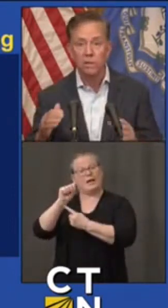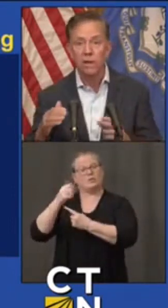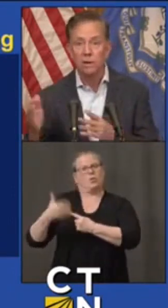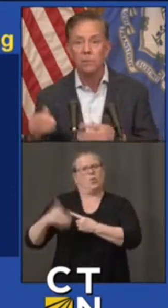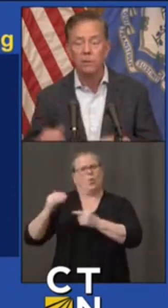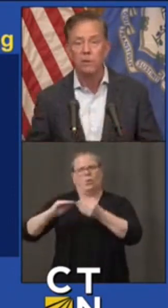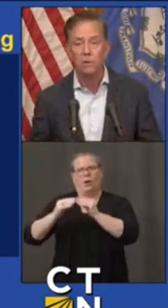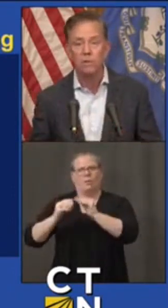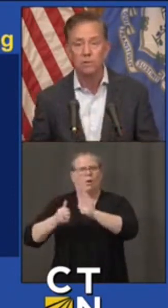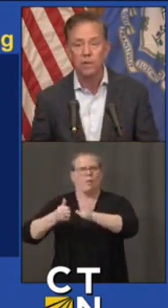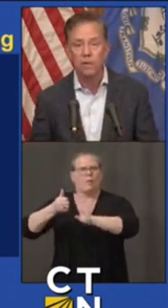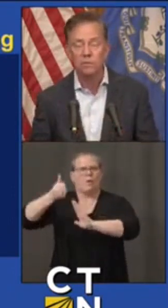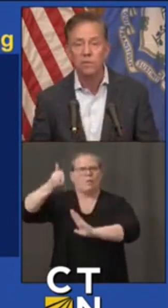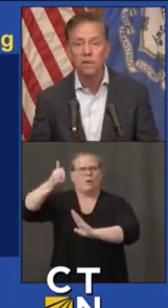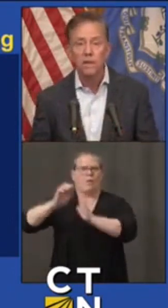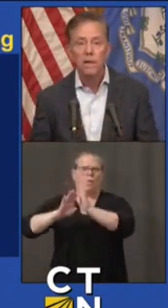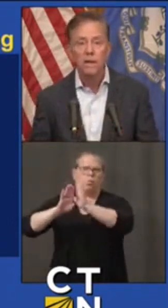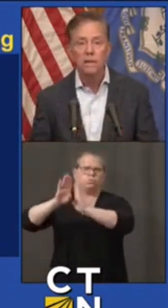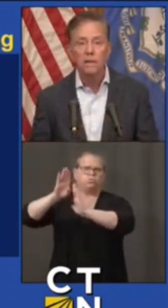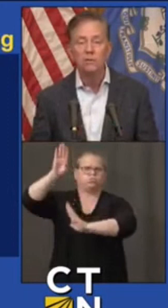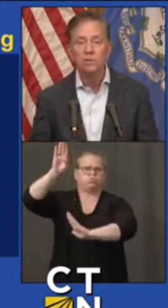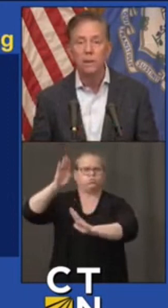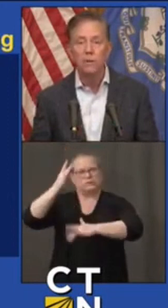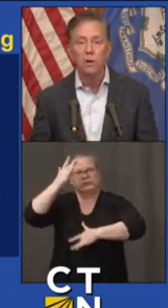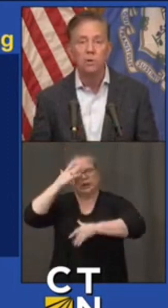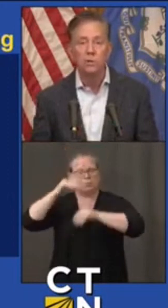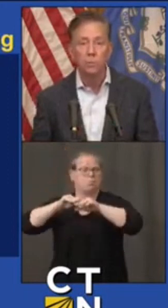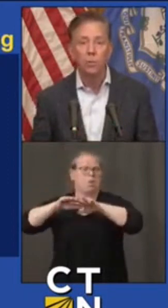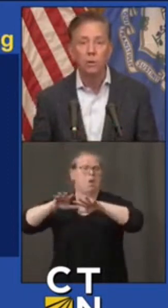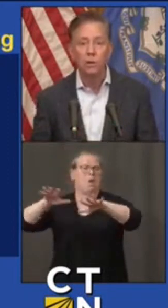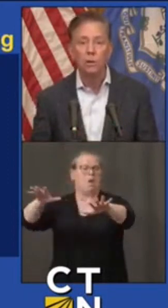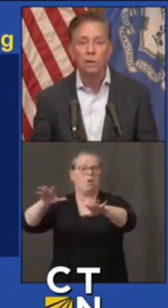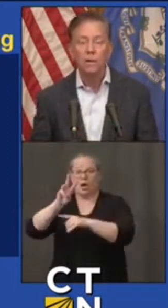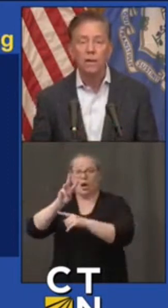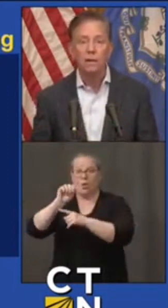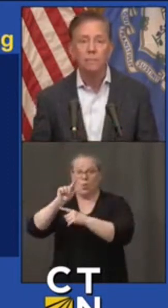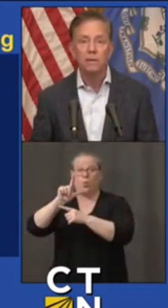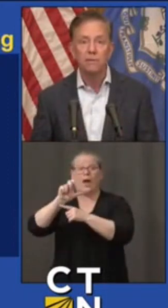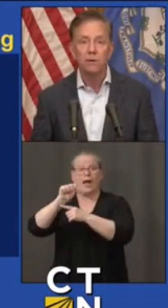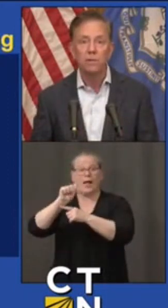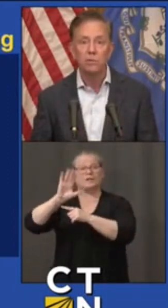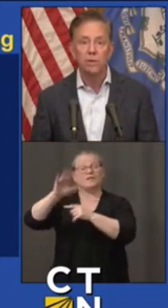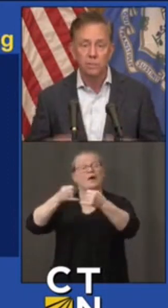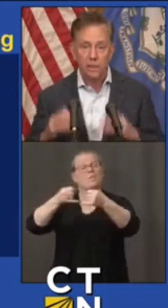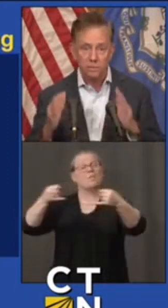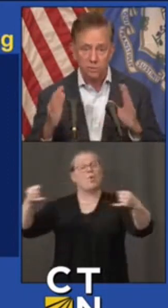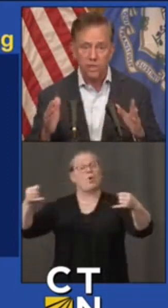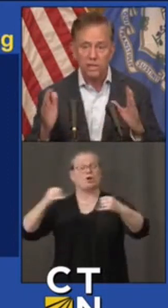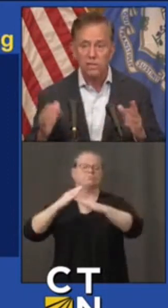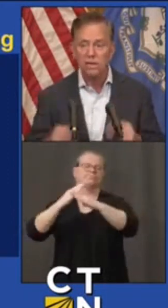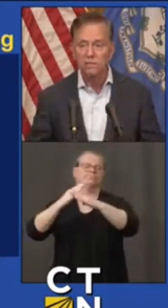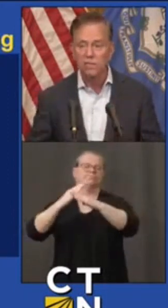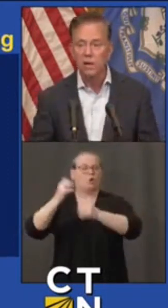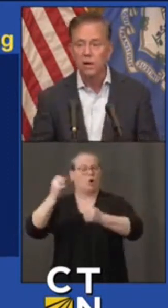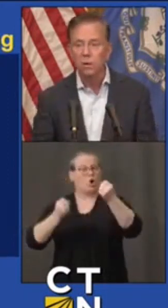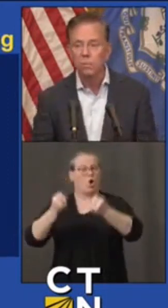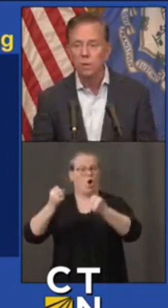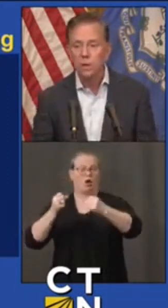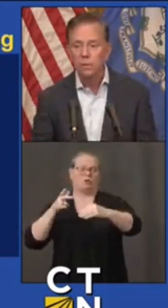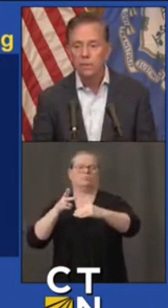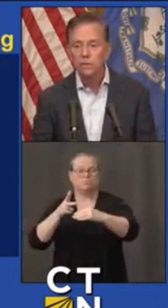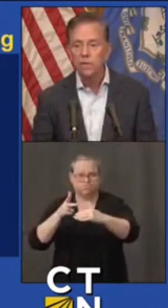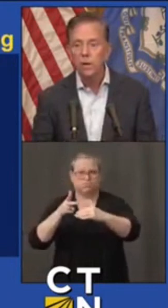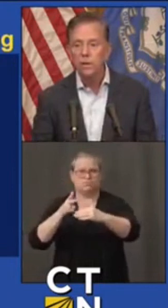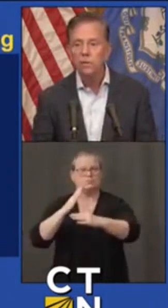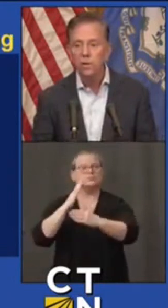rate there compared to the rest of England. And they are stopping cars at the border, being very strict about stay safe, stay home.